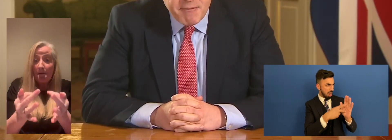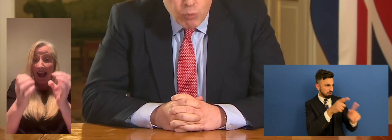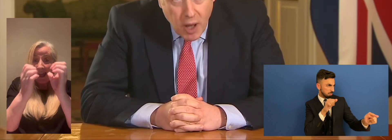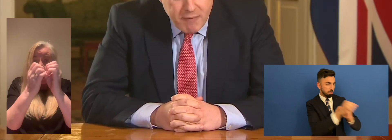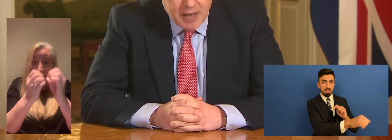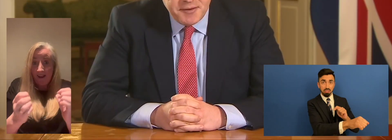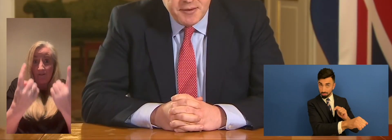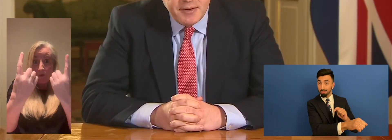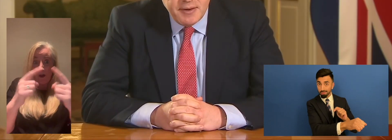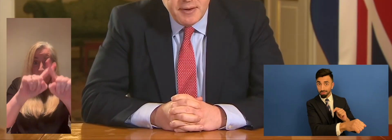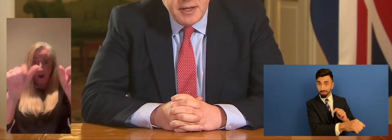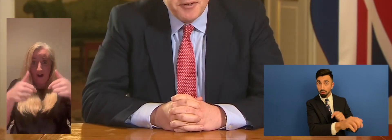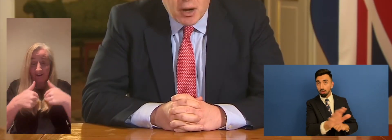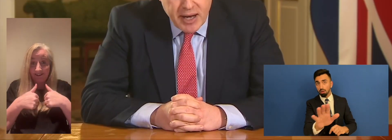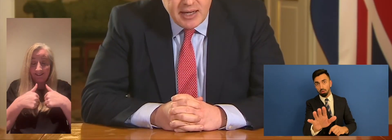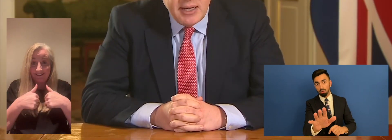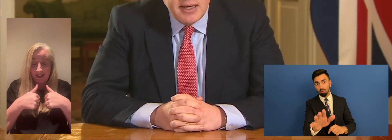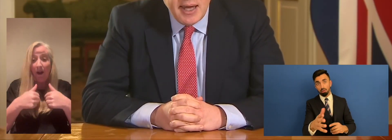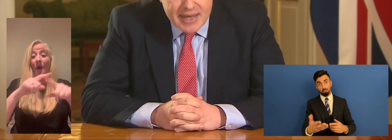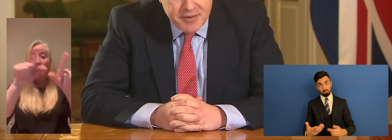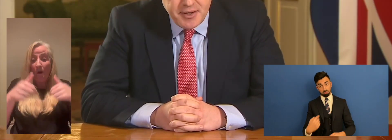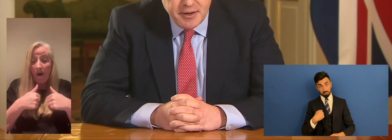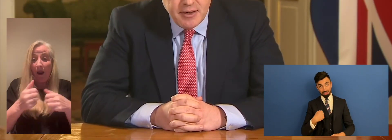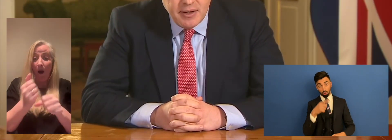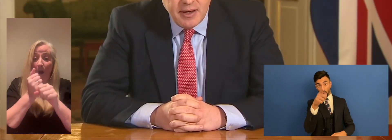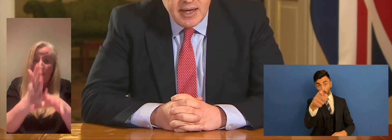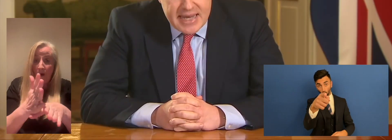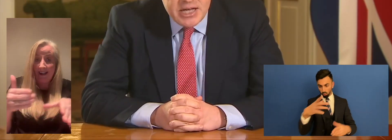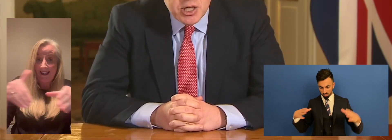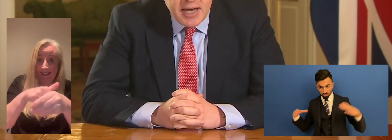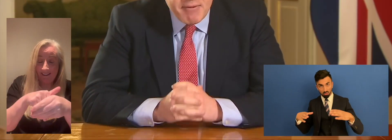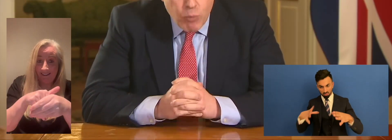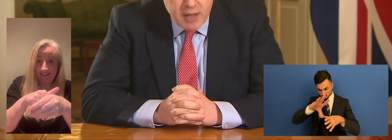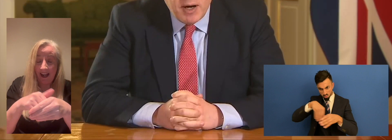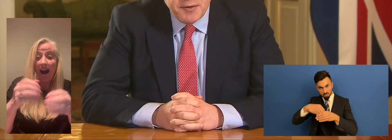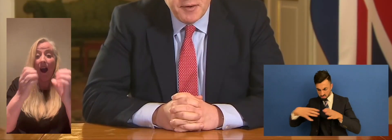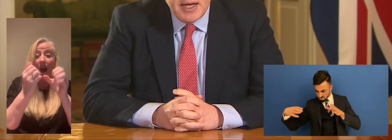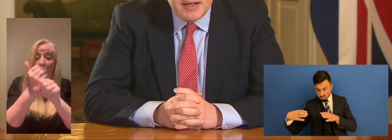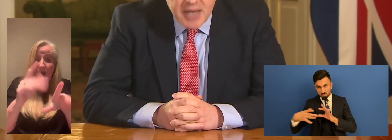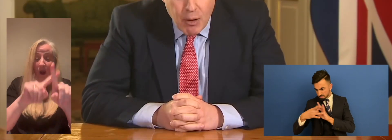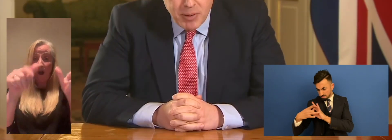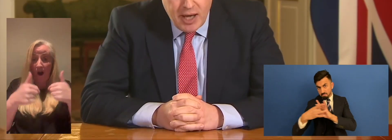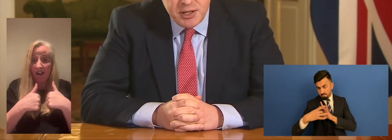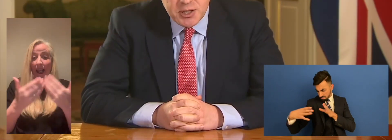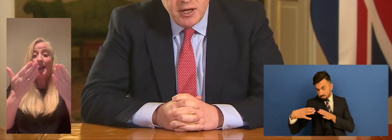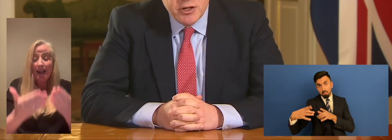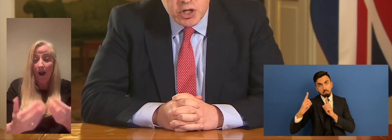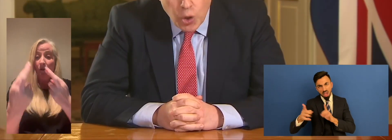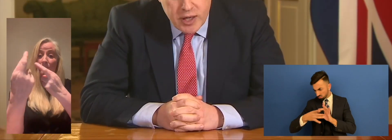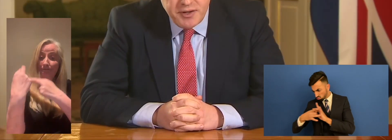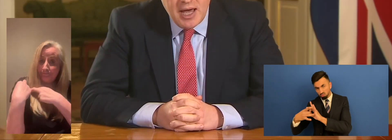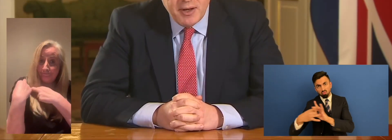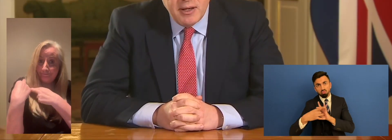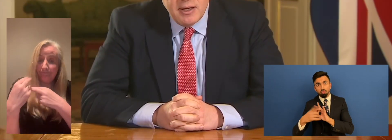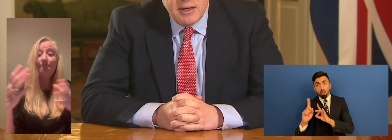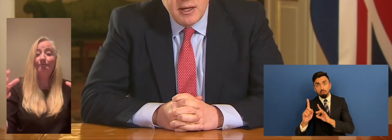and every one of us is directly enlisted. Each and every one of us is now obliged to